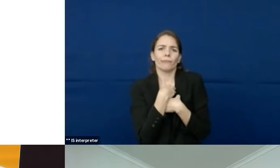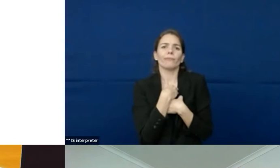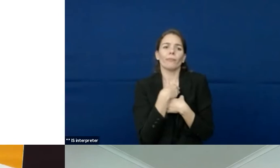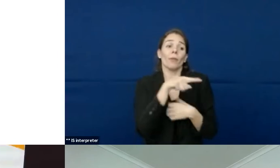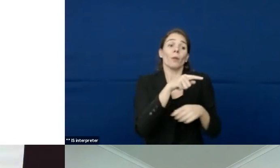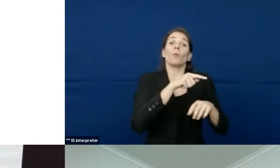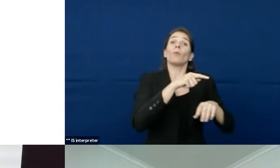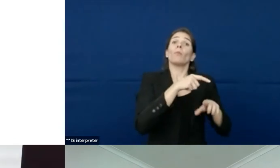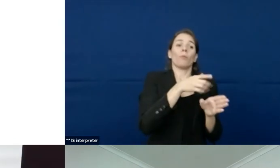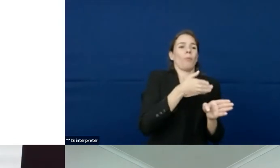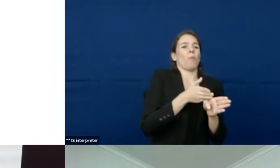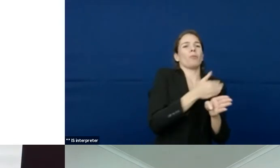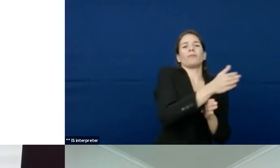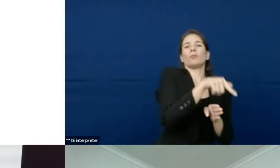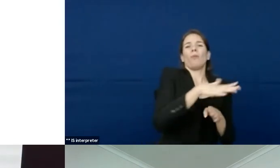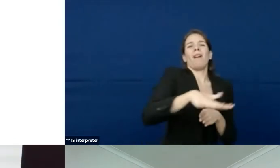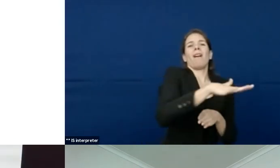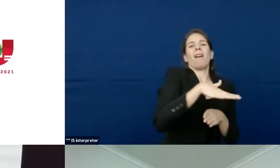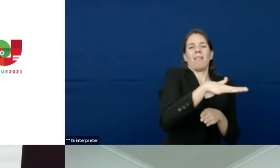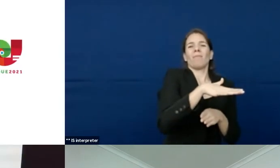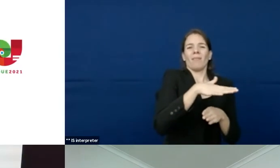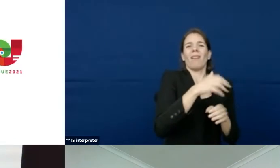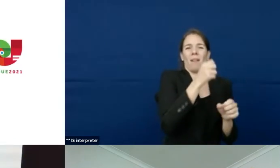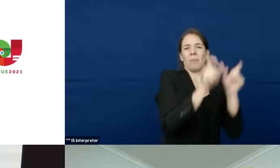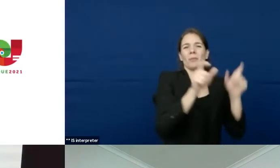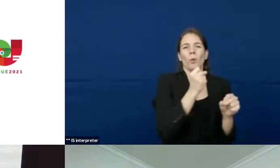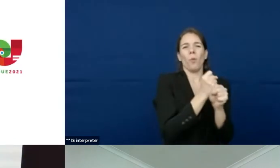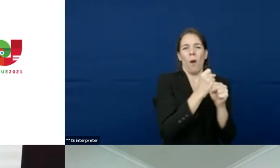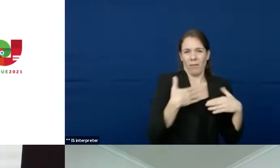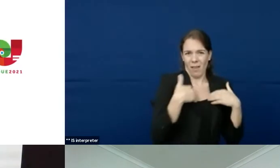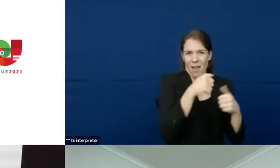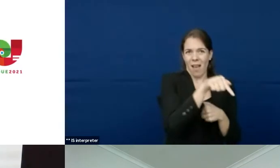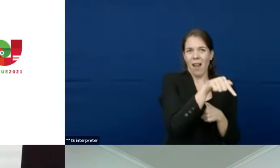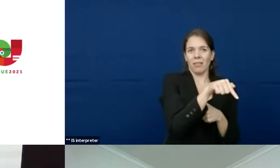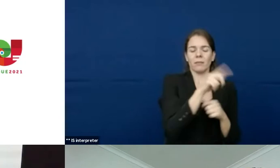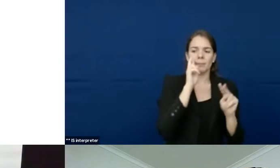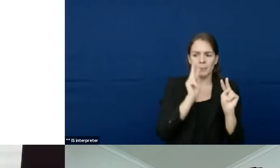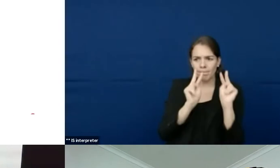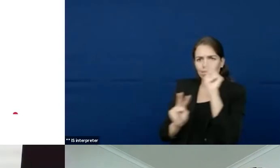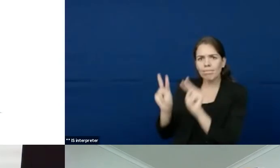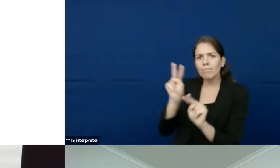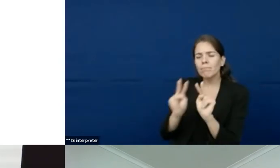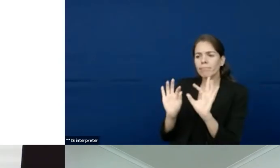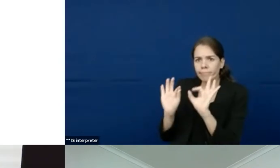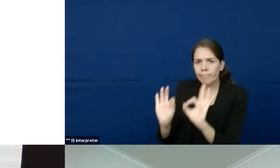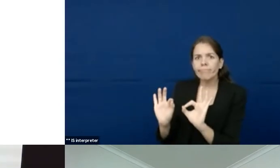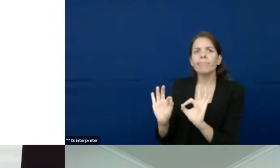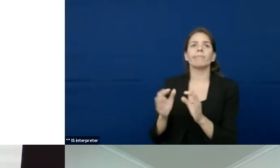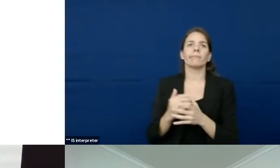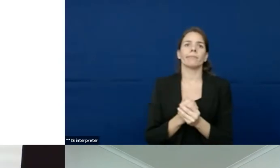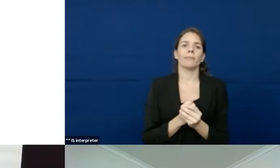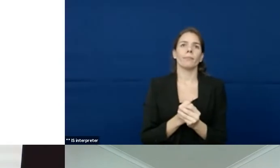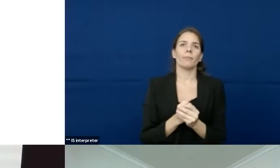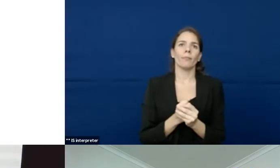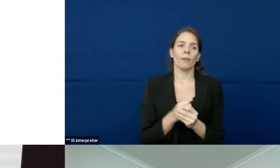cannot live in the clinic, they cannot live in the hospital, they go back to their homes. So that is where we must really